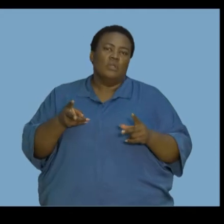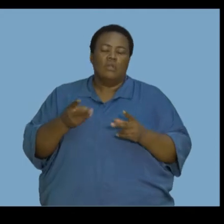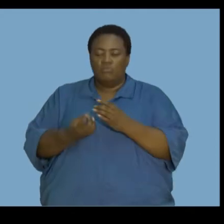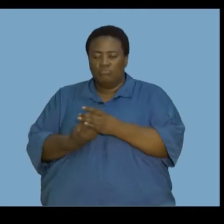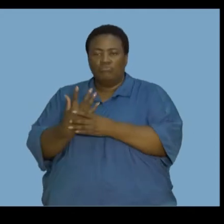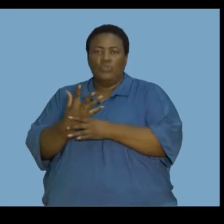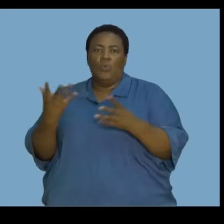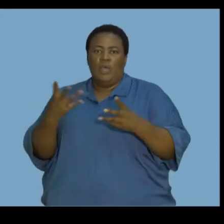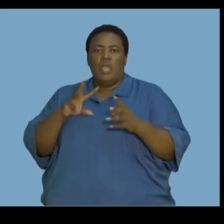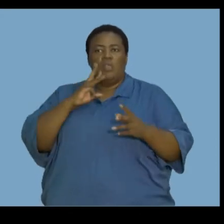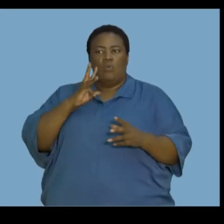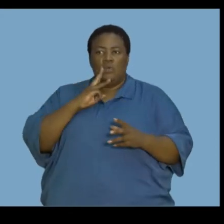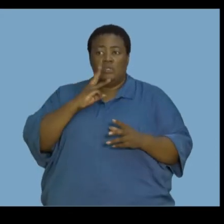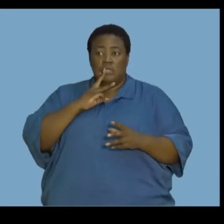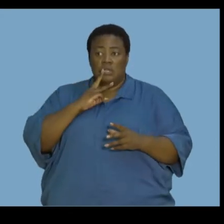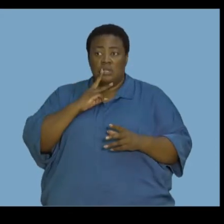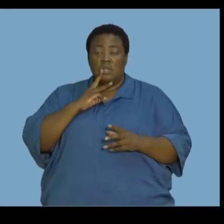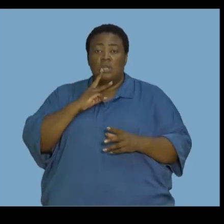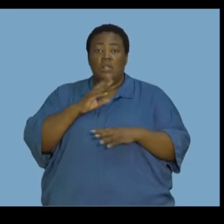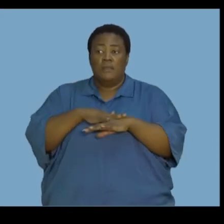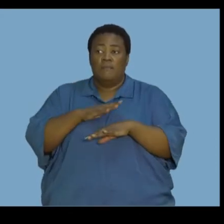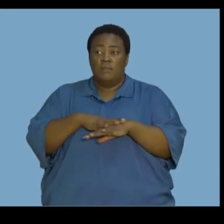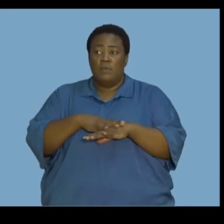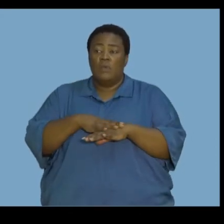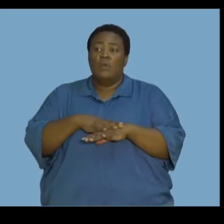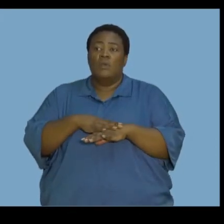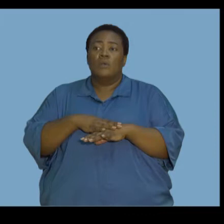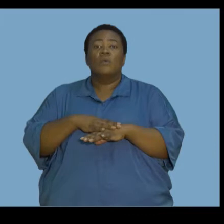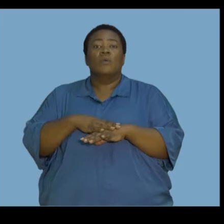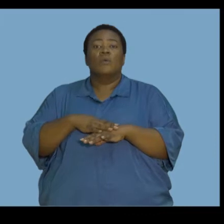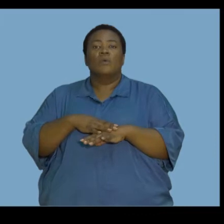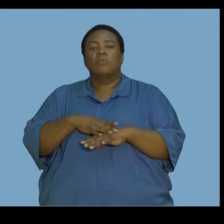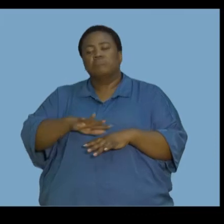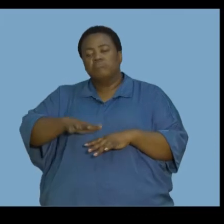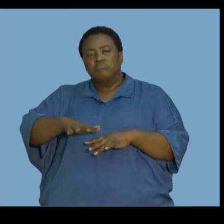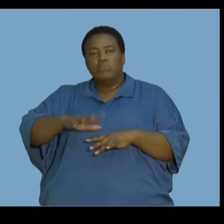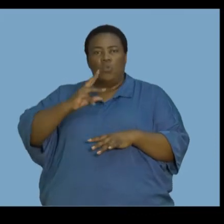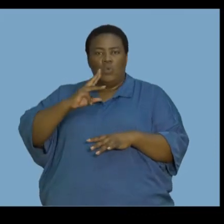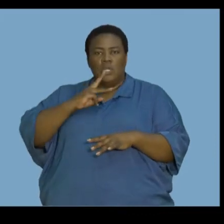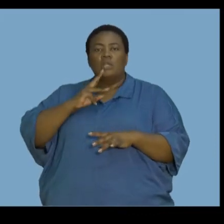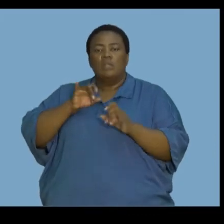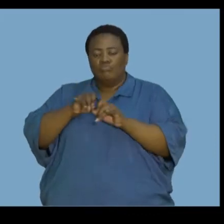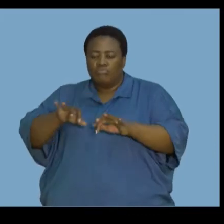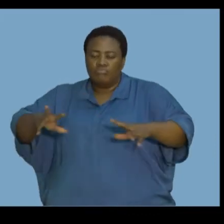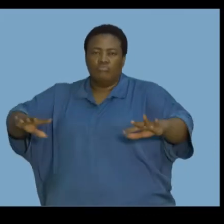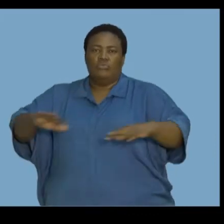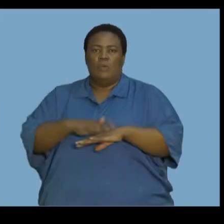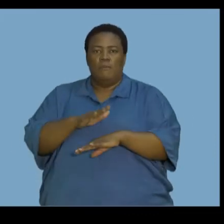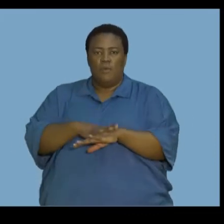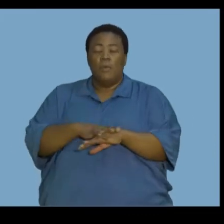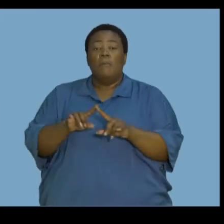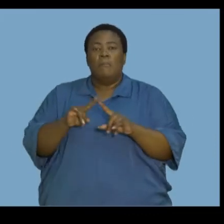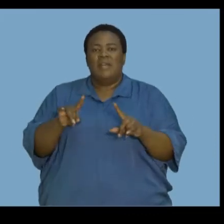bodies. The more stagnant the water bodies, the more predominant you find algae is. But however, there are certain factors that cause